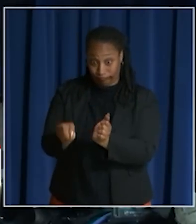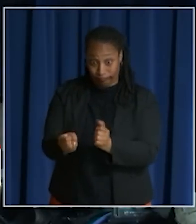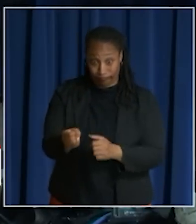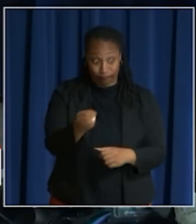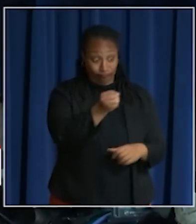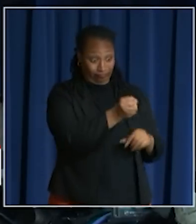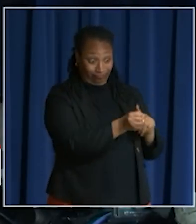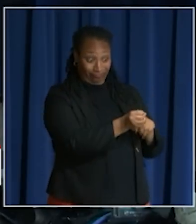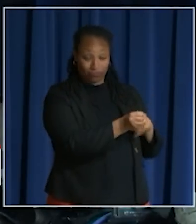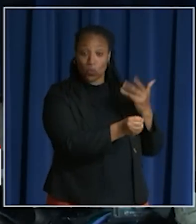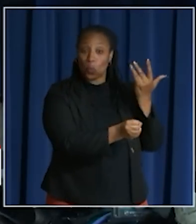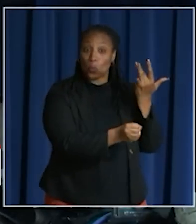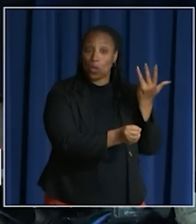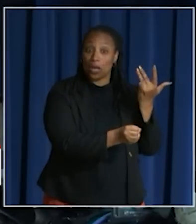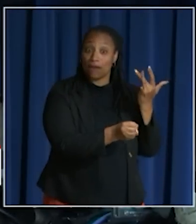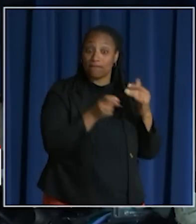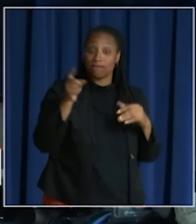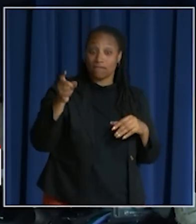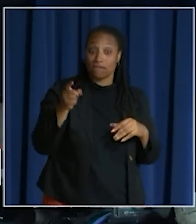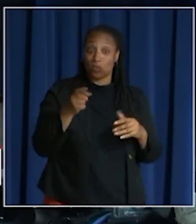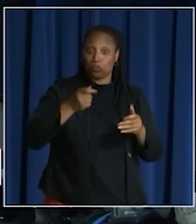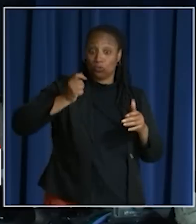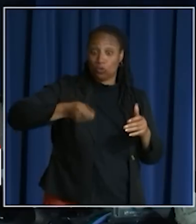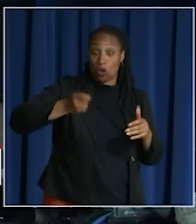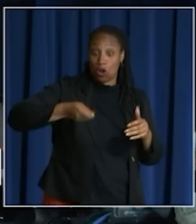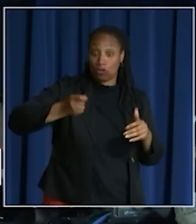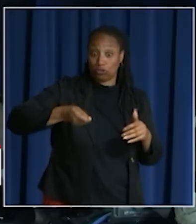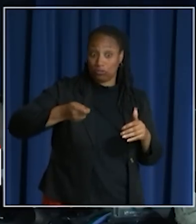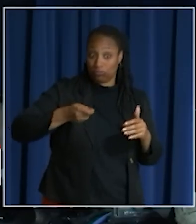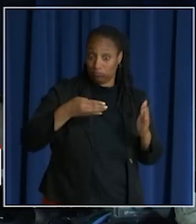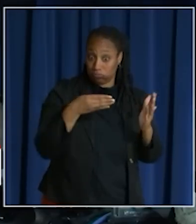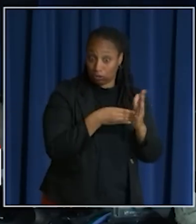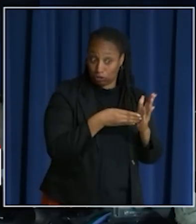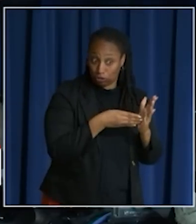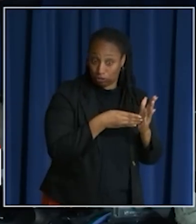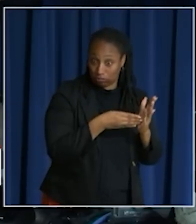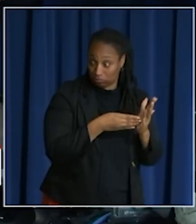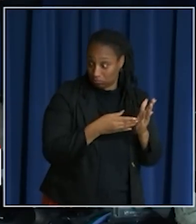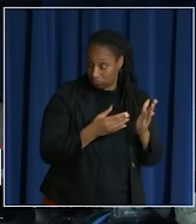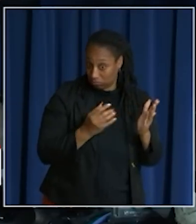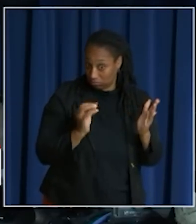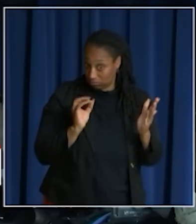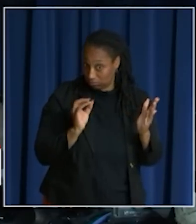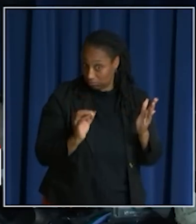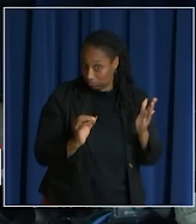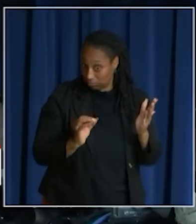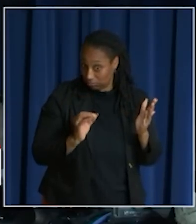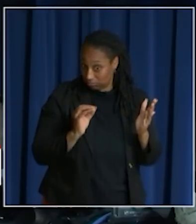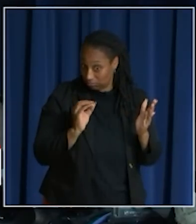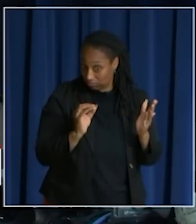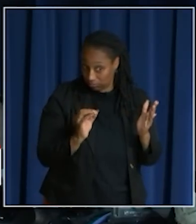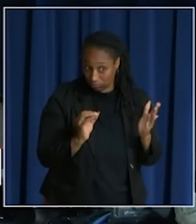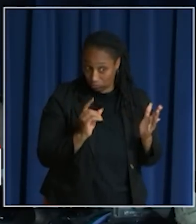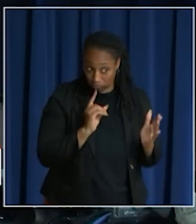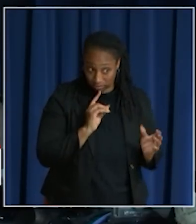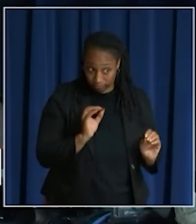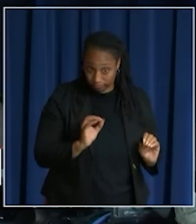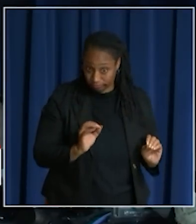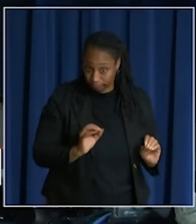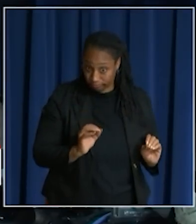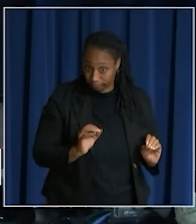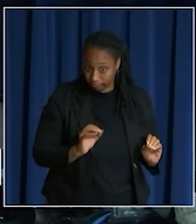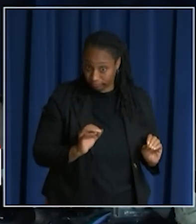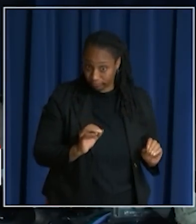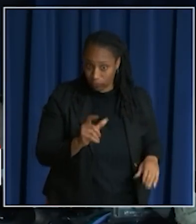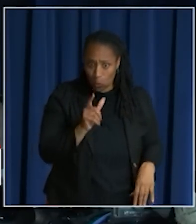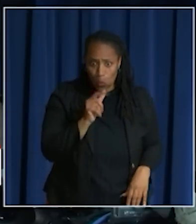Office. So the prosecution is a federal element. Judges are appointed by the